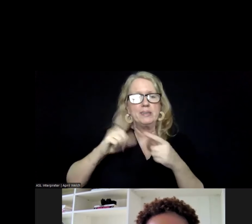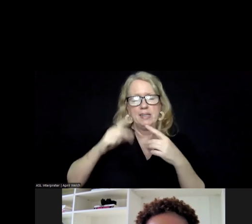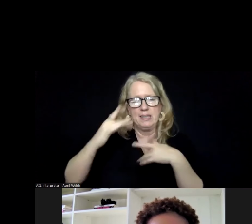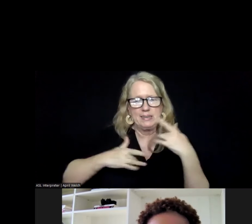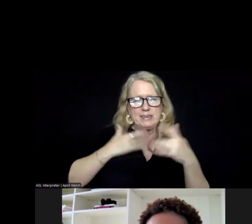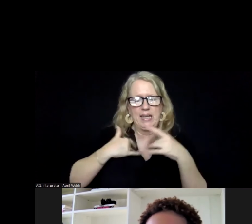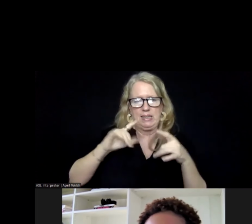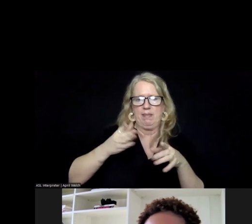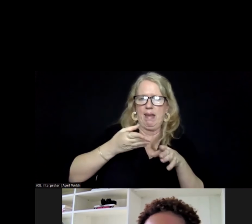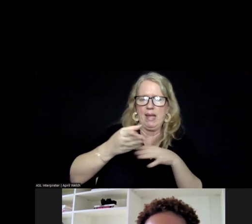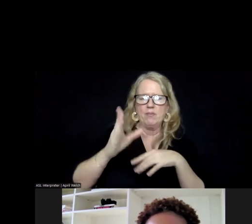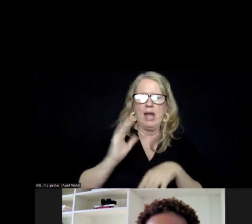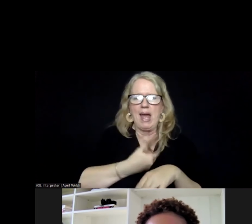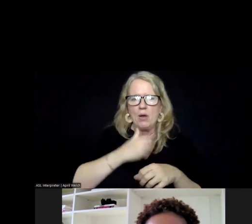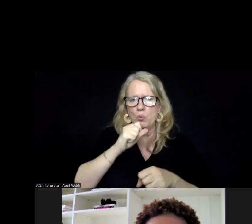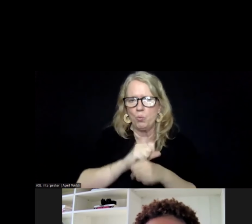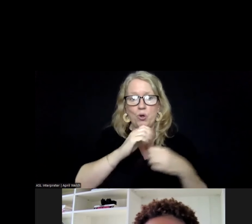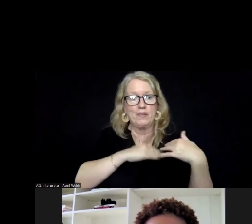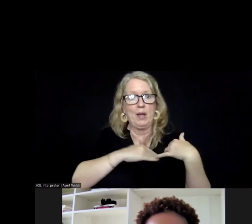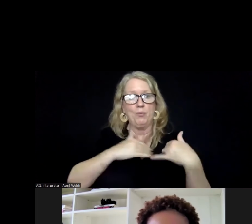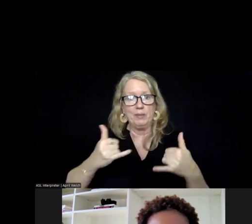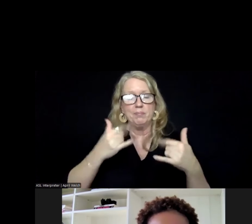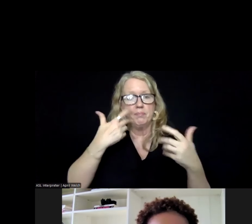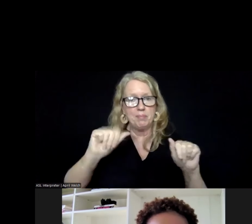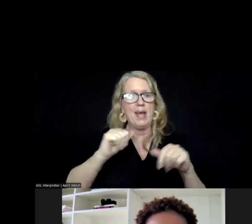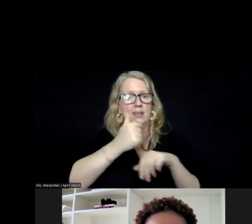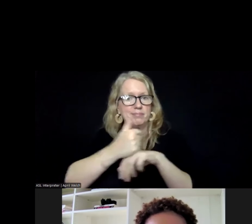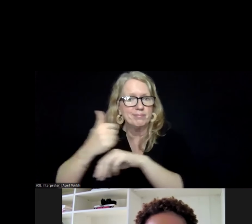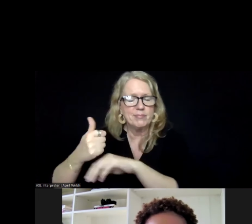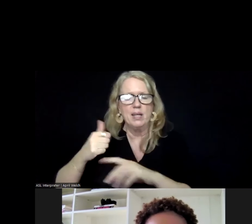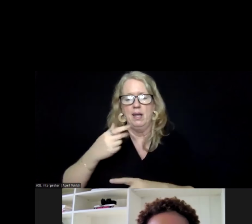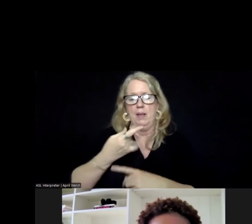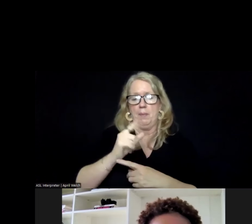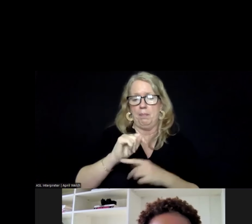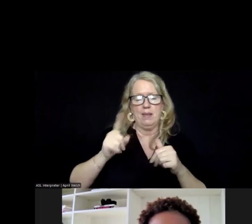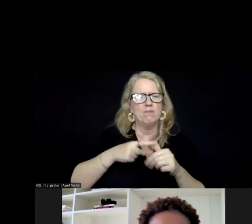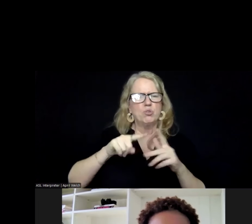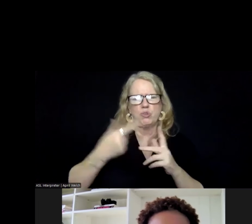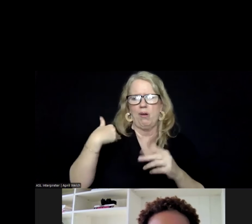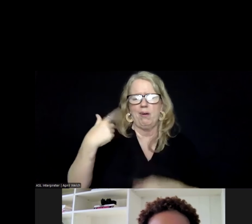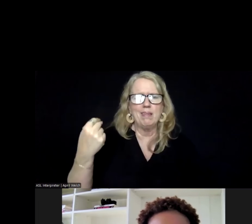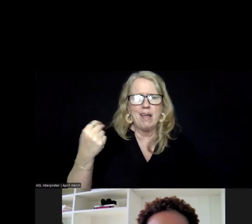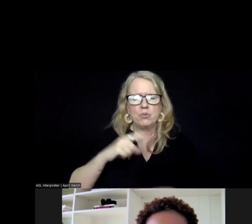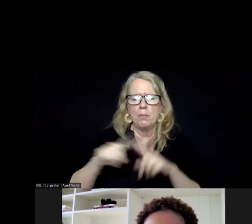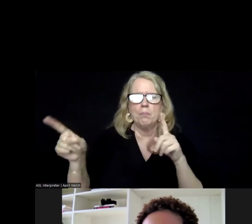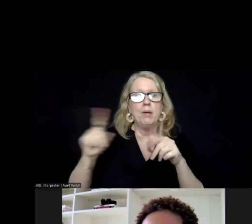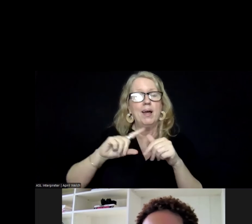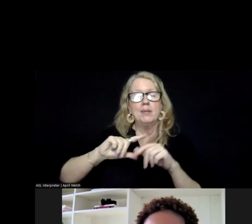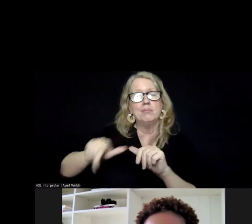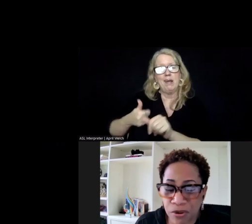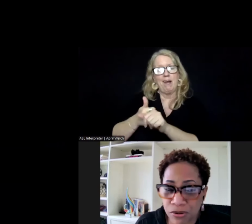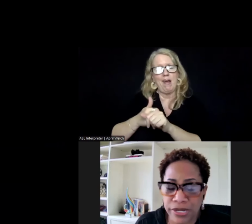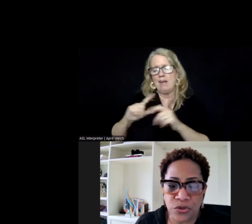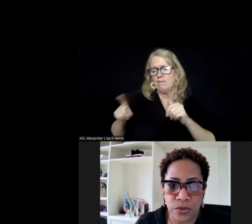area of work that we've been prototyping. Actually, the pilot itself started last year, but the groundwork for this started